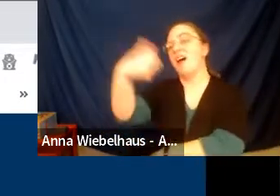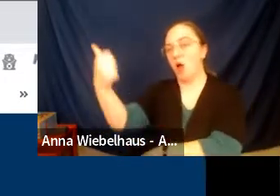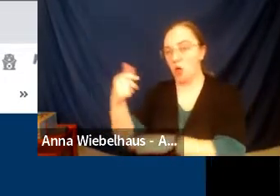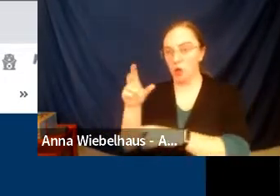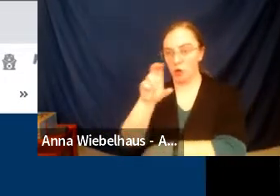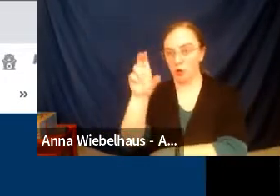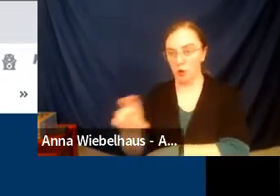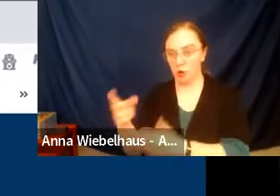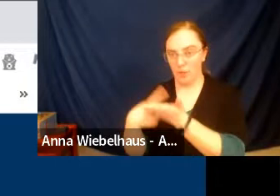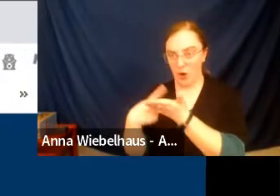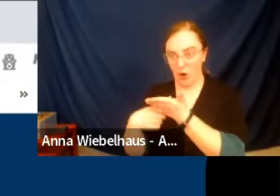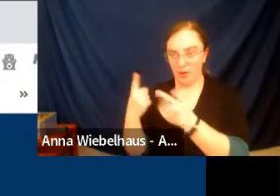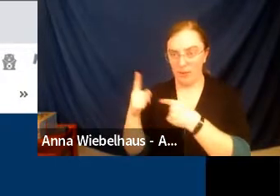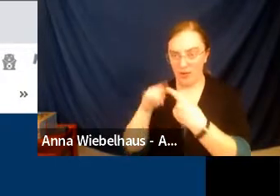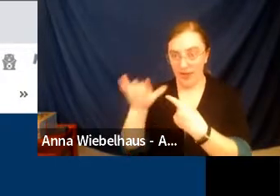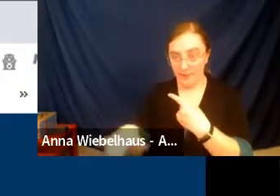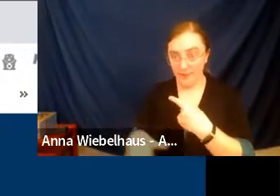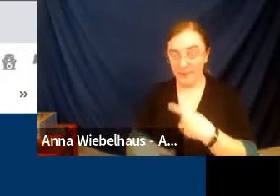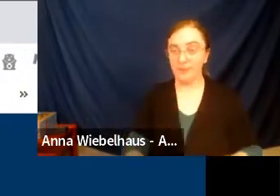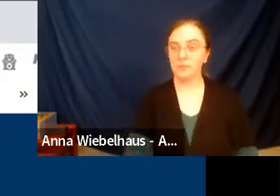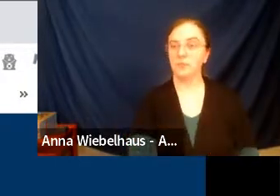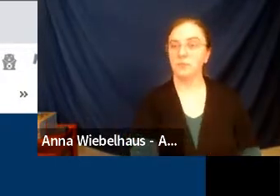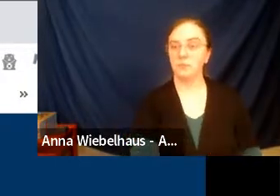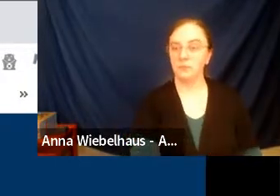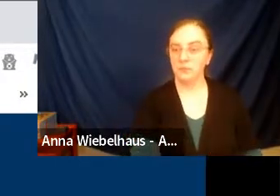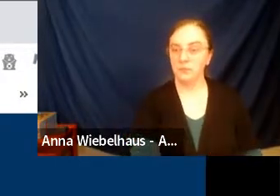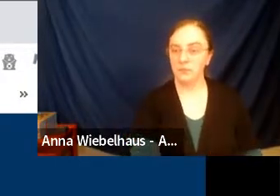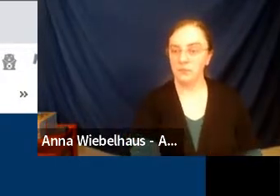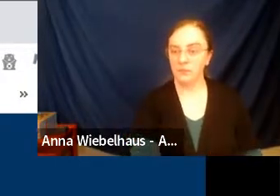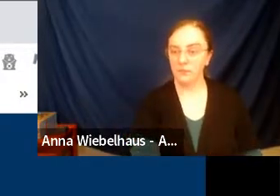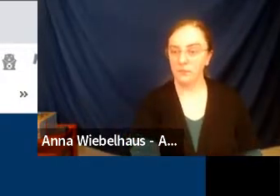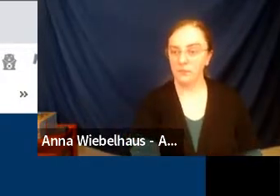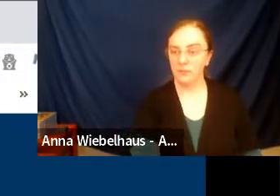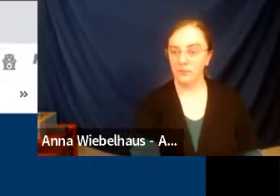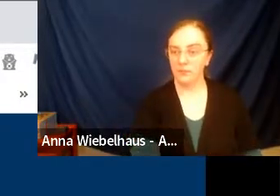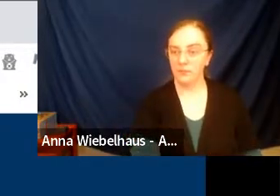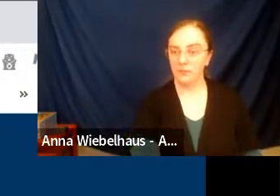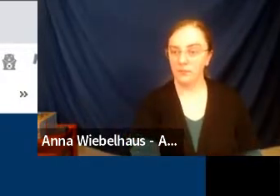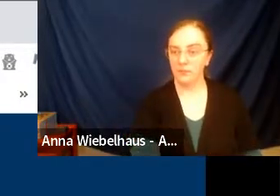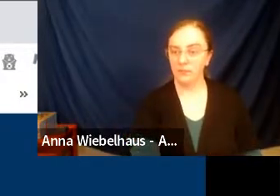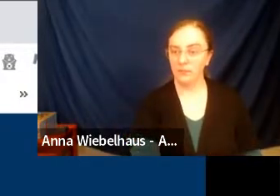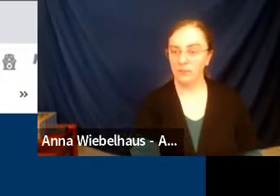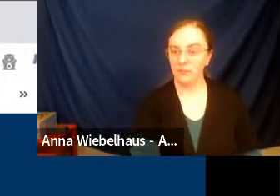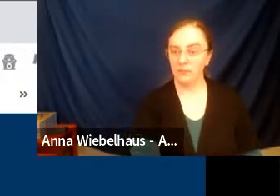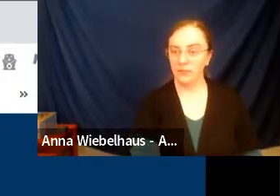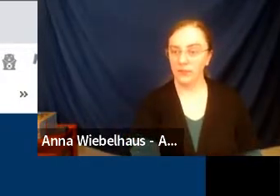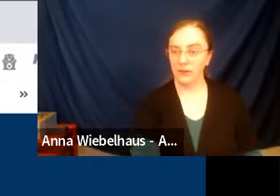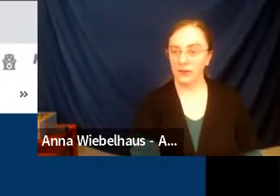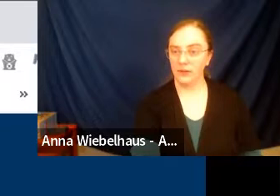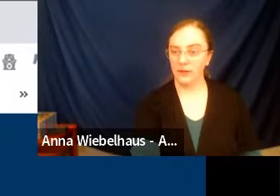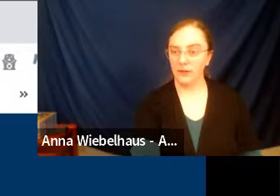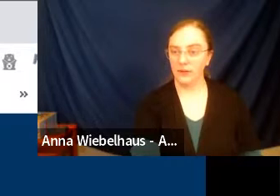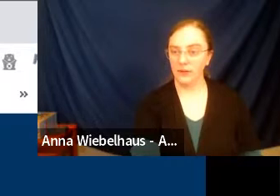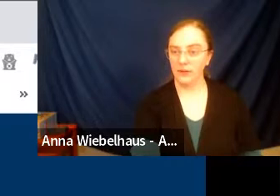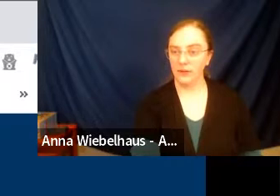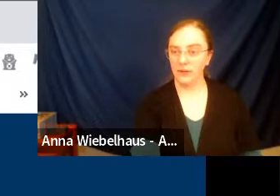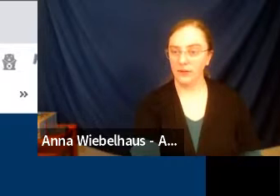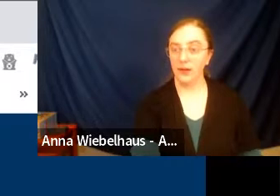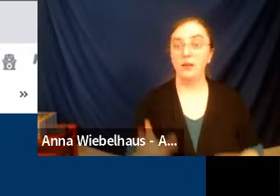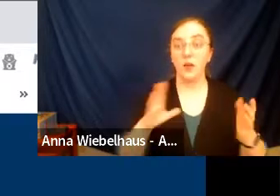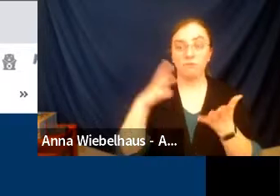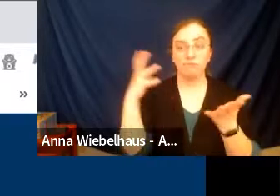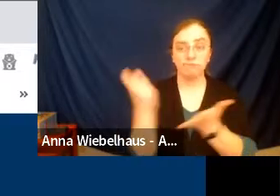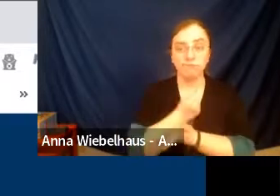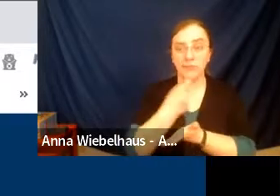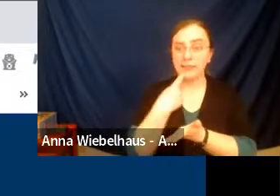So just as a little way to get into the space of being in the kindergarten classrooms, take a chance to say